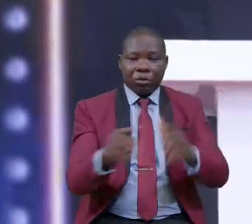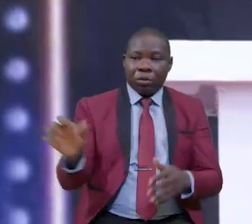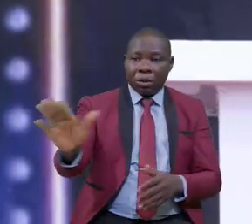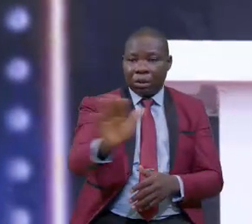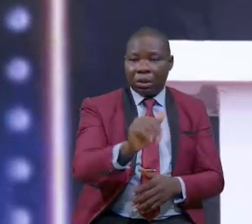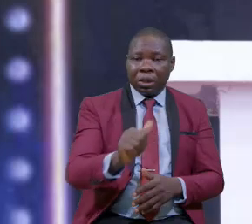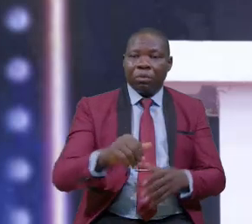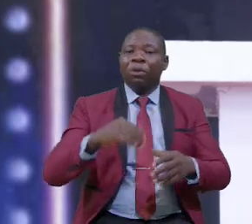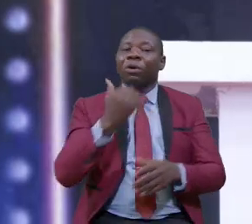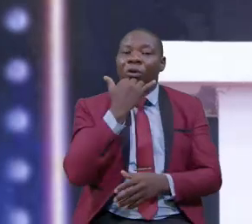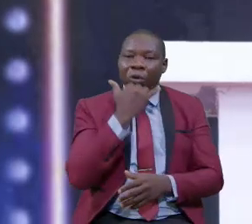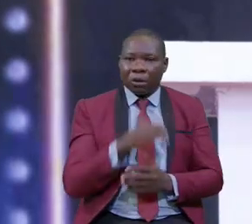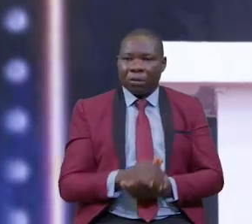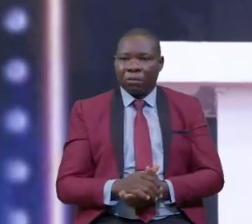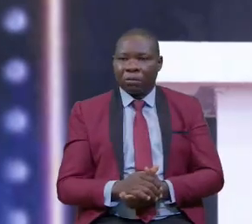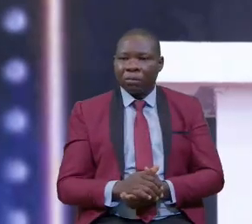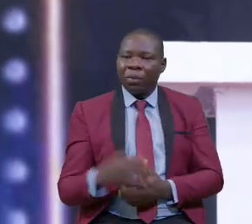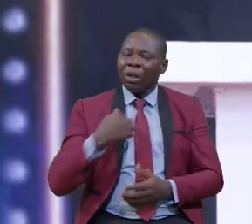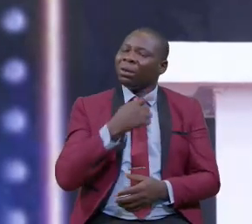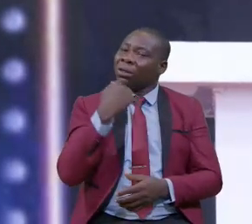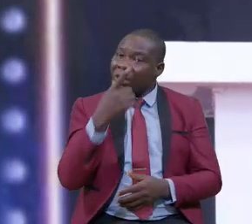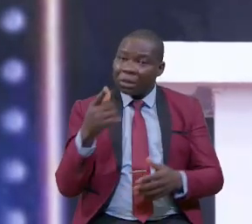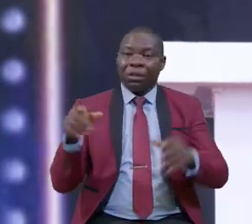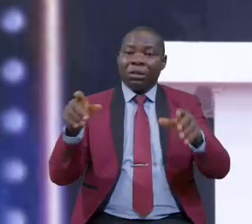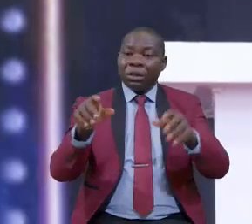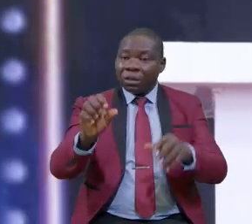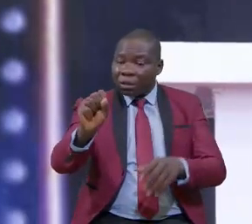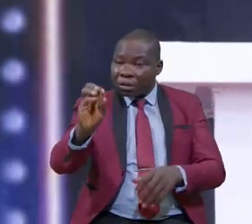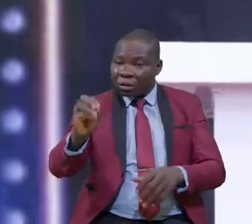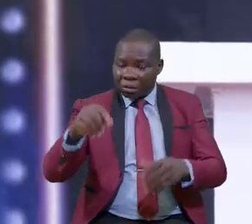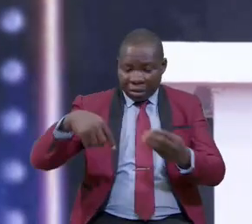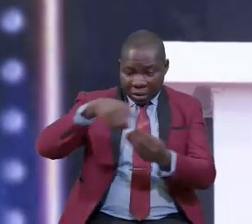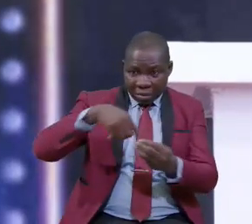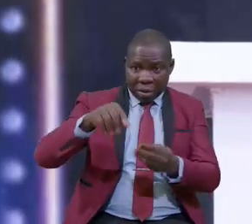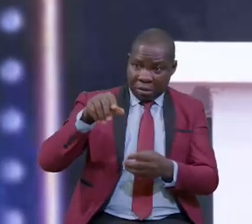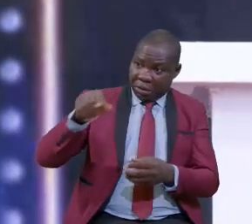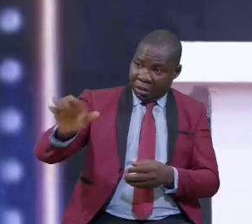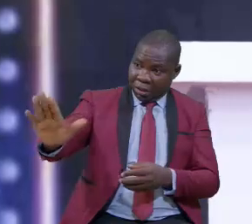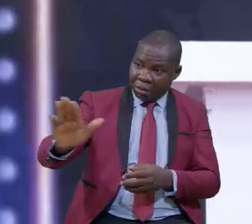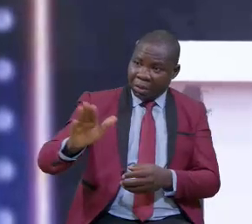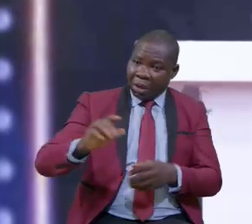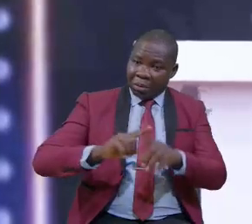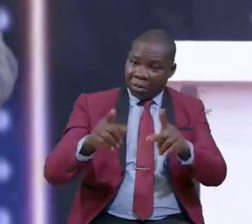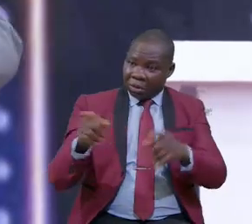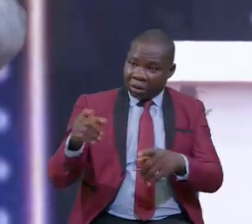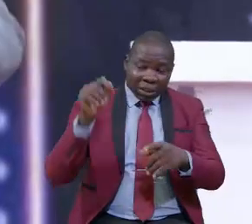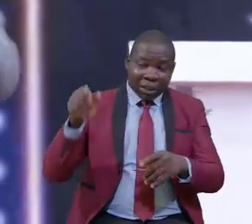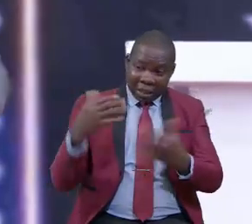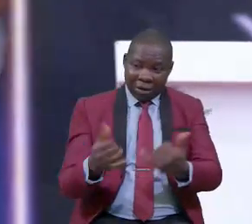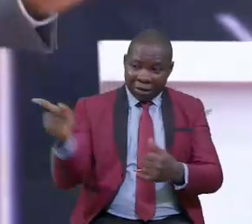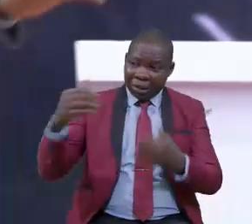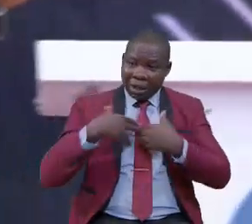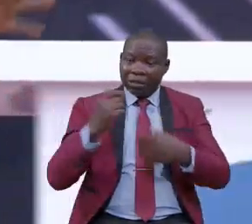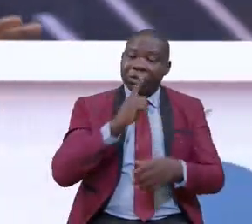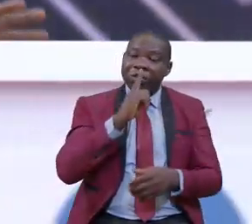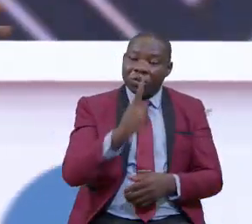about that man. He has got the truth of what was said, and he knows he was just, you